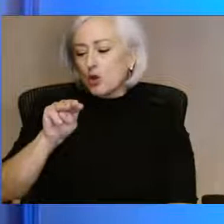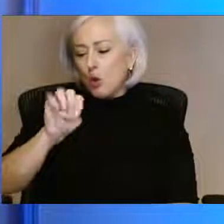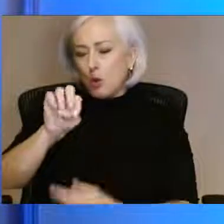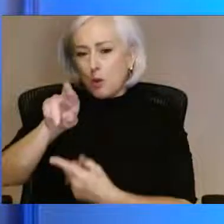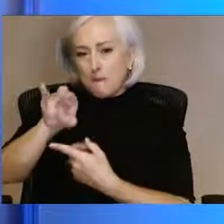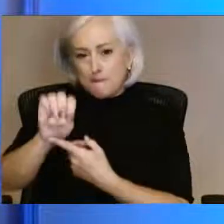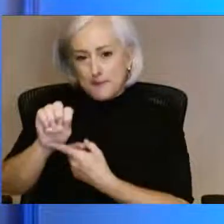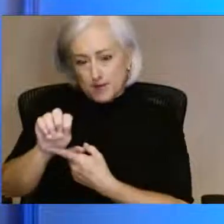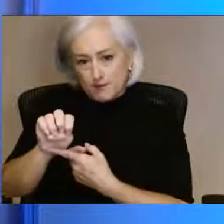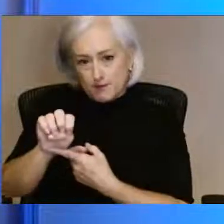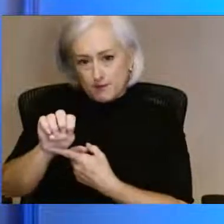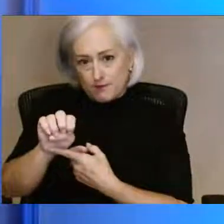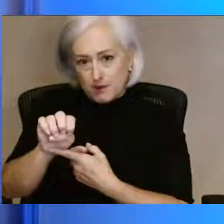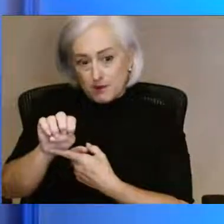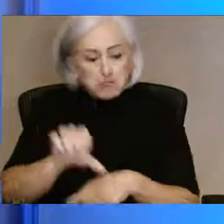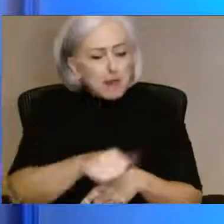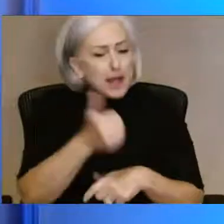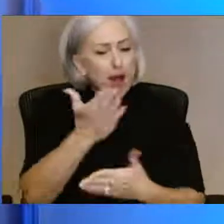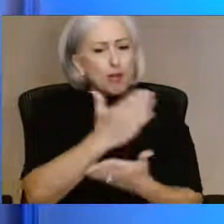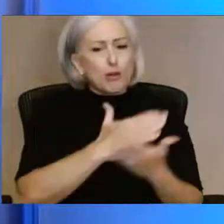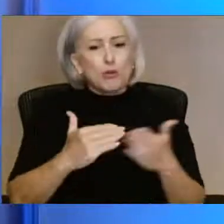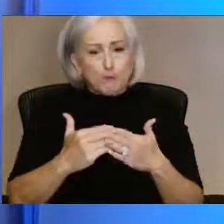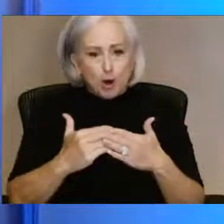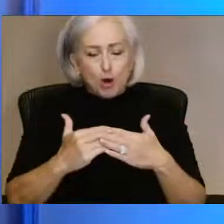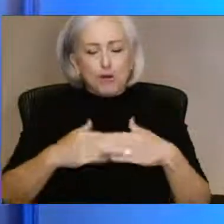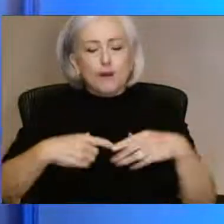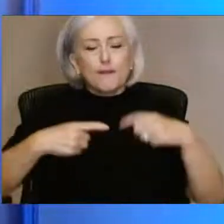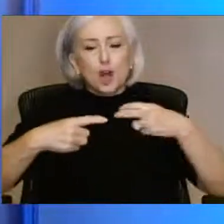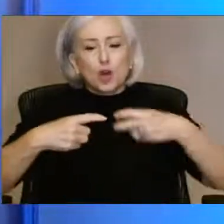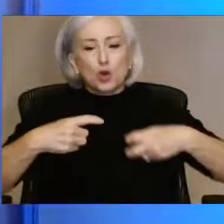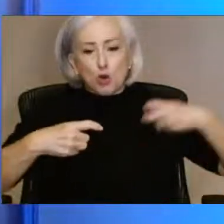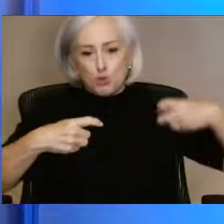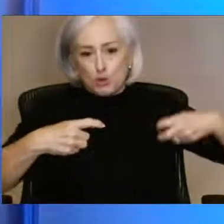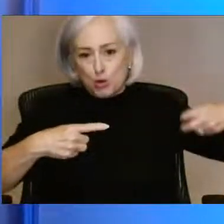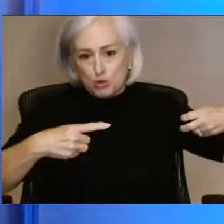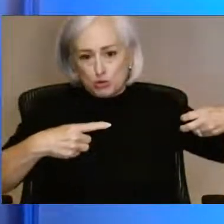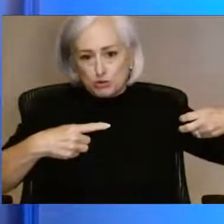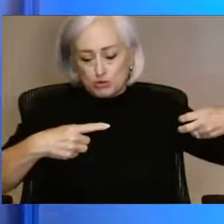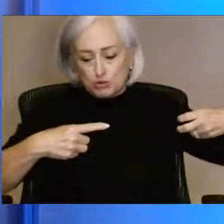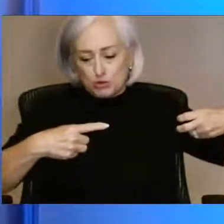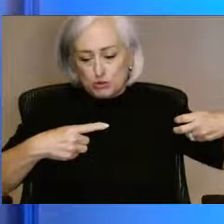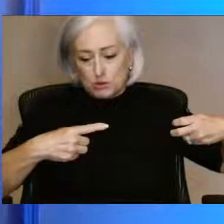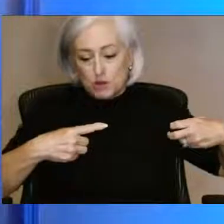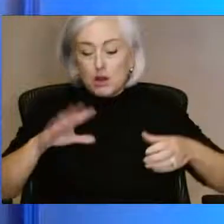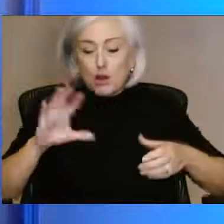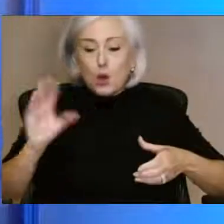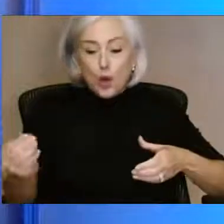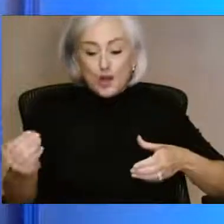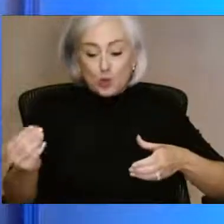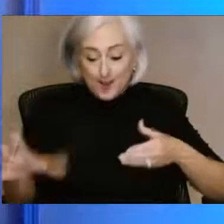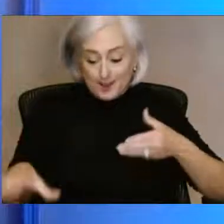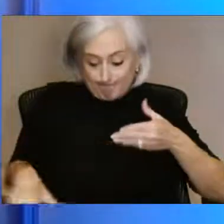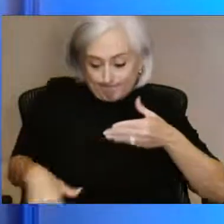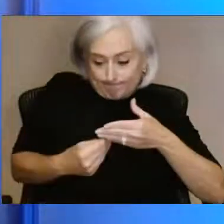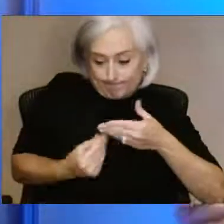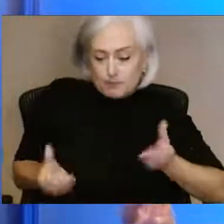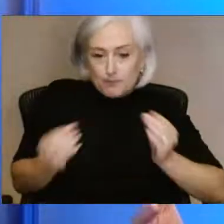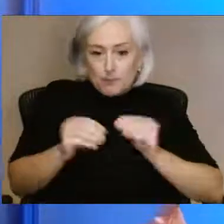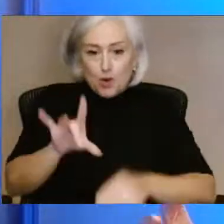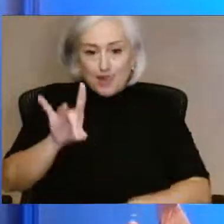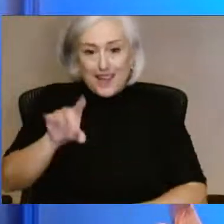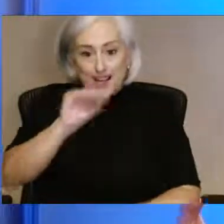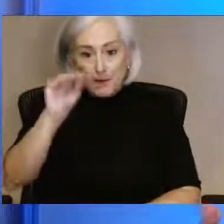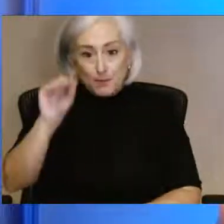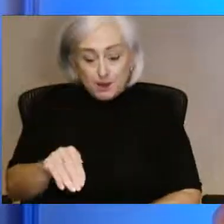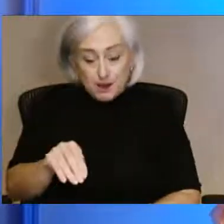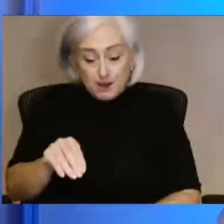too. And so by filling in this 8% of the genome, it really allows those parts of the chromosomes to become